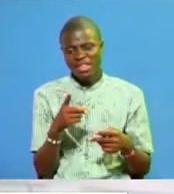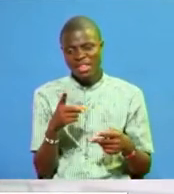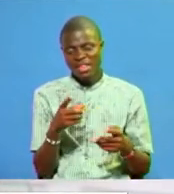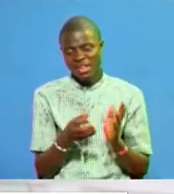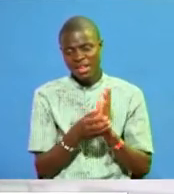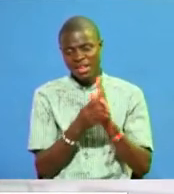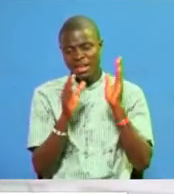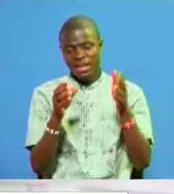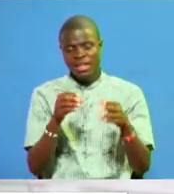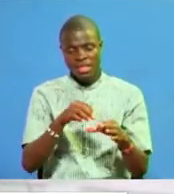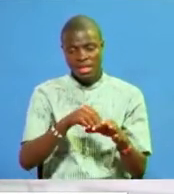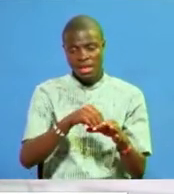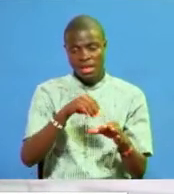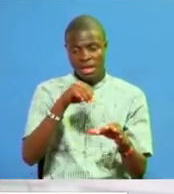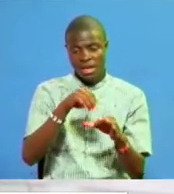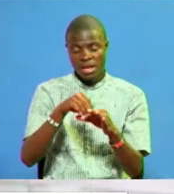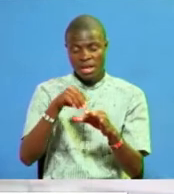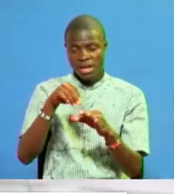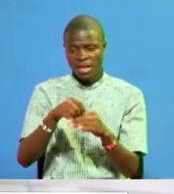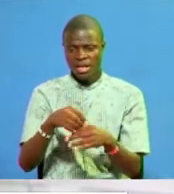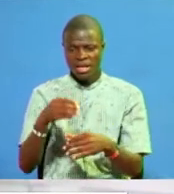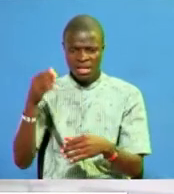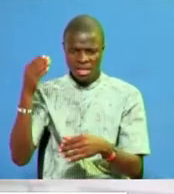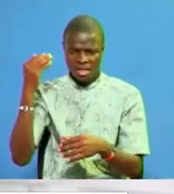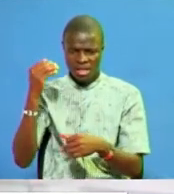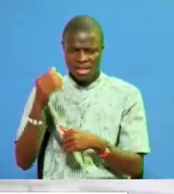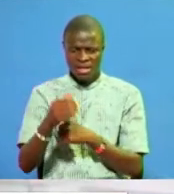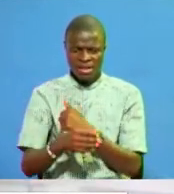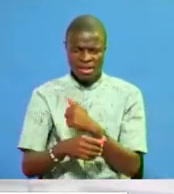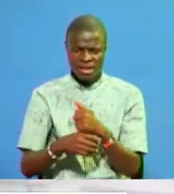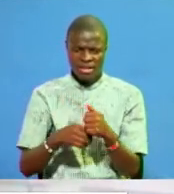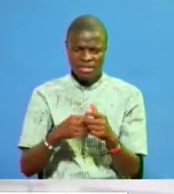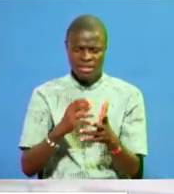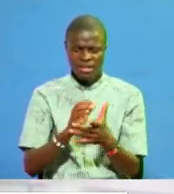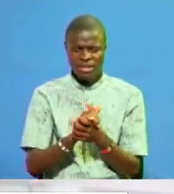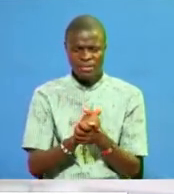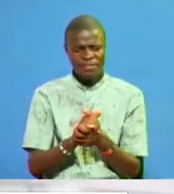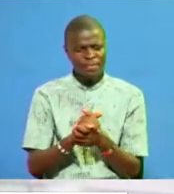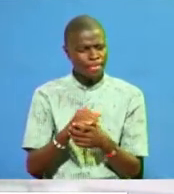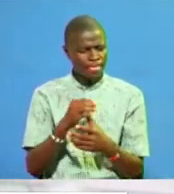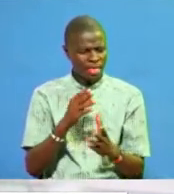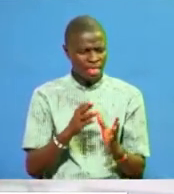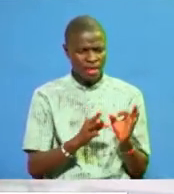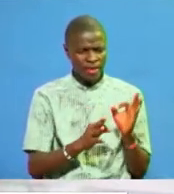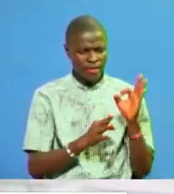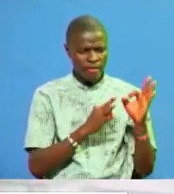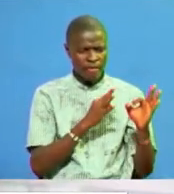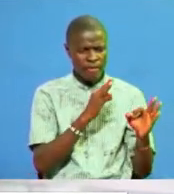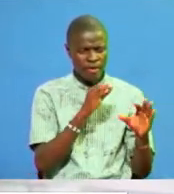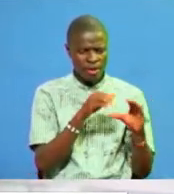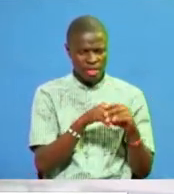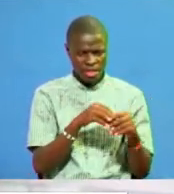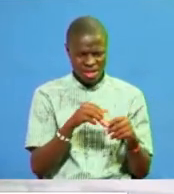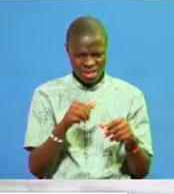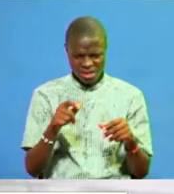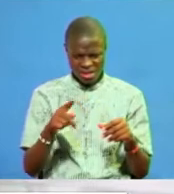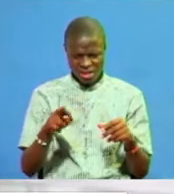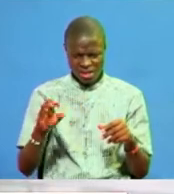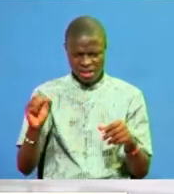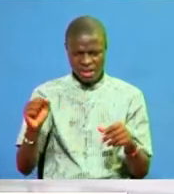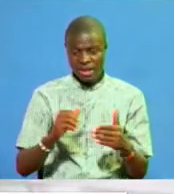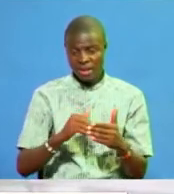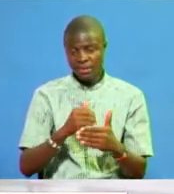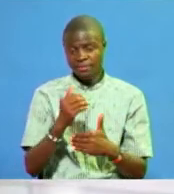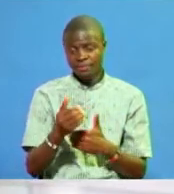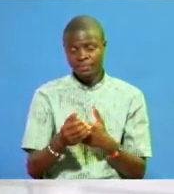county government is working towards the development of their county. This follows wrangles that had ensued in the area last week after the